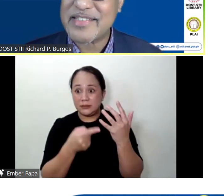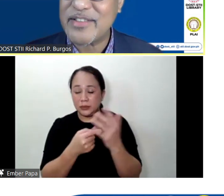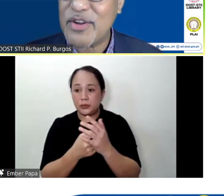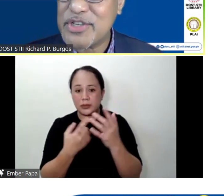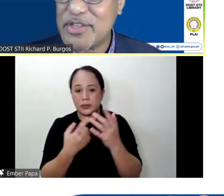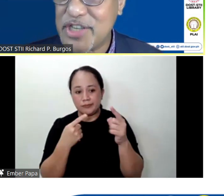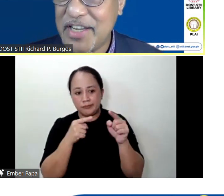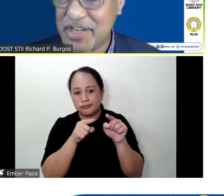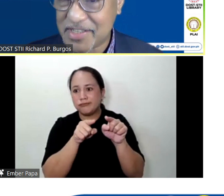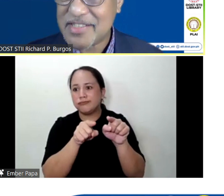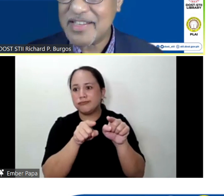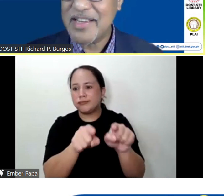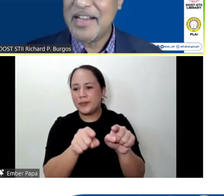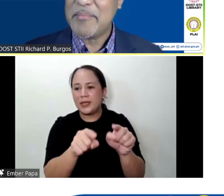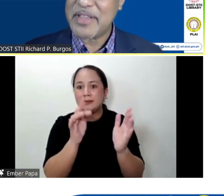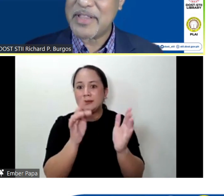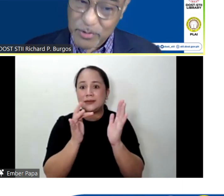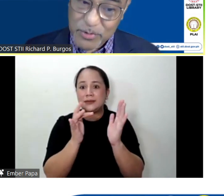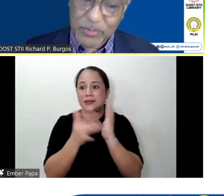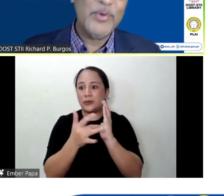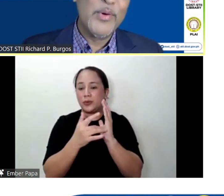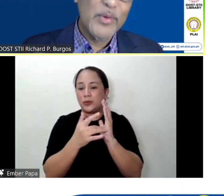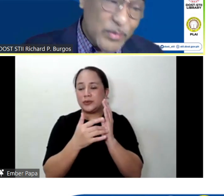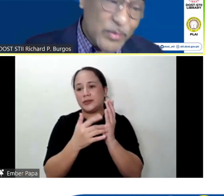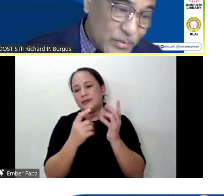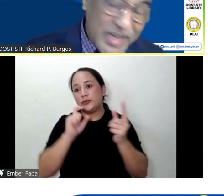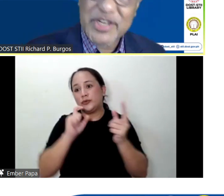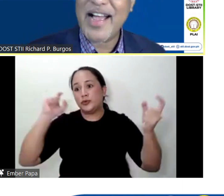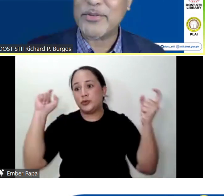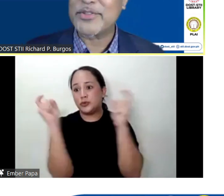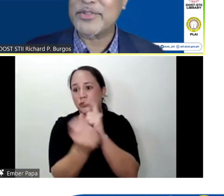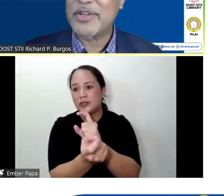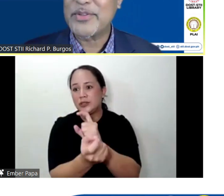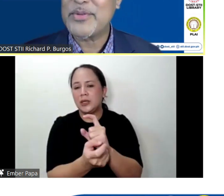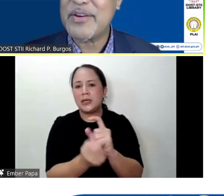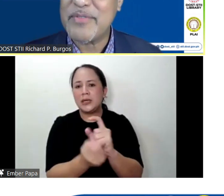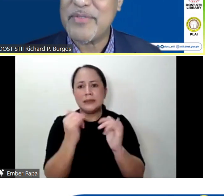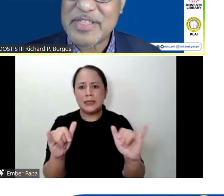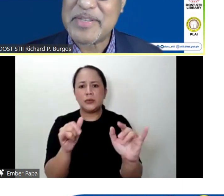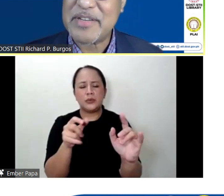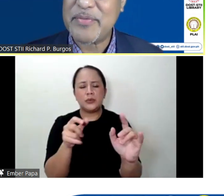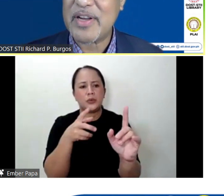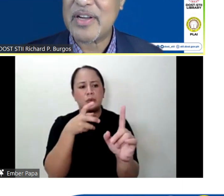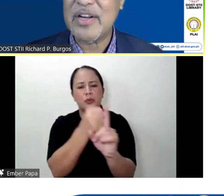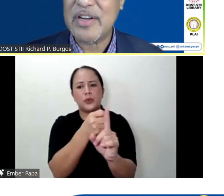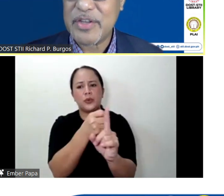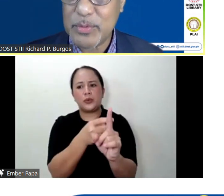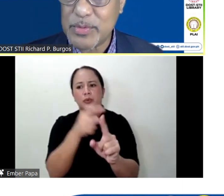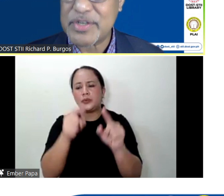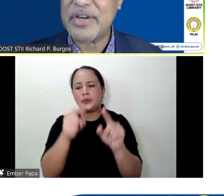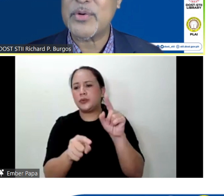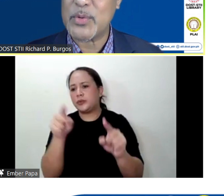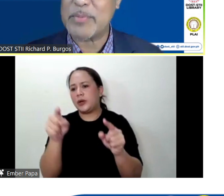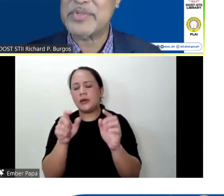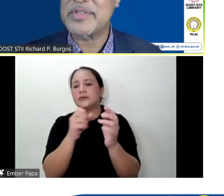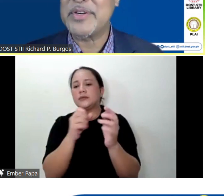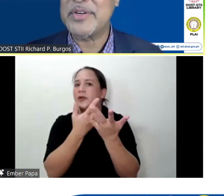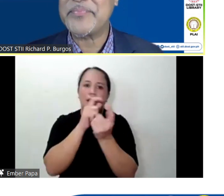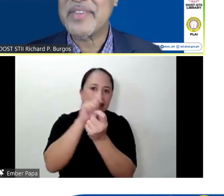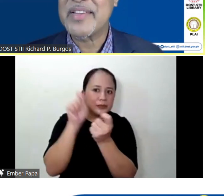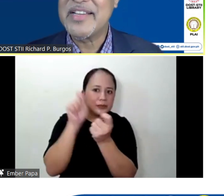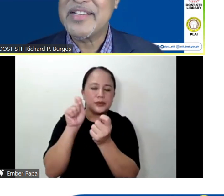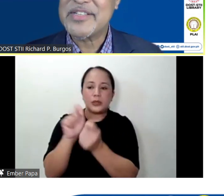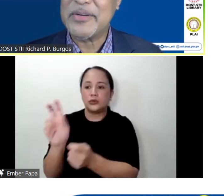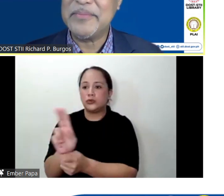fast technological changes, but they're also reaching out to their very specific user groups.